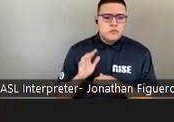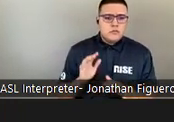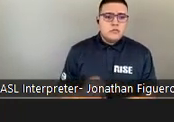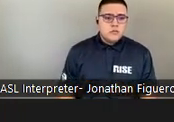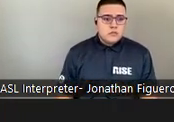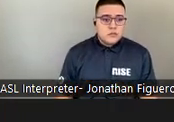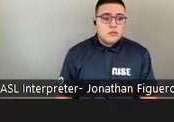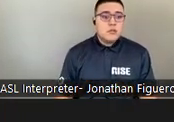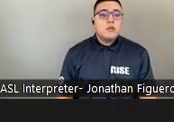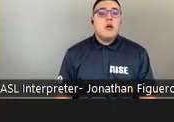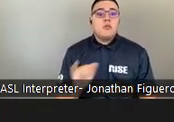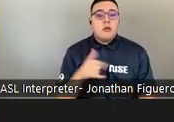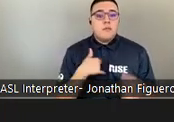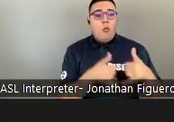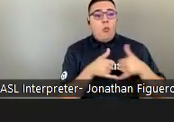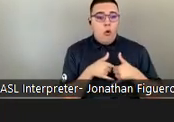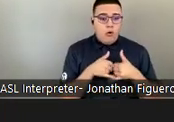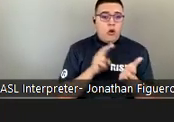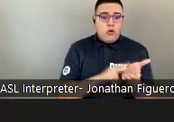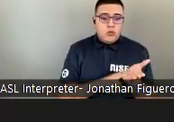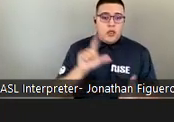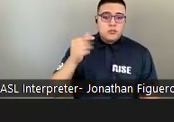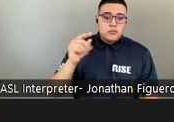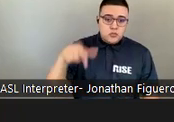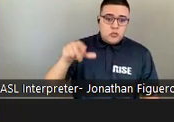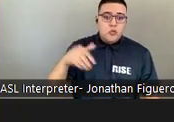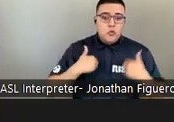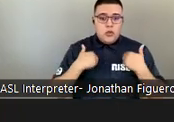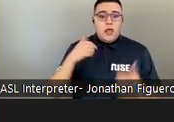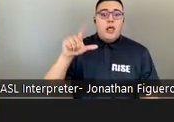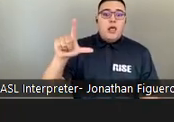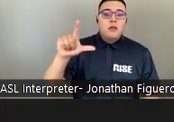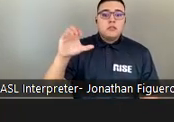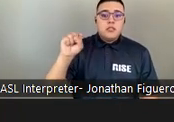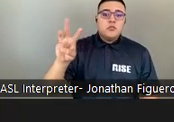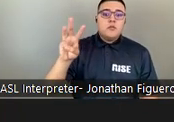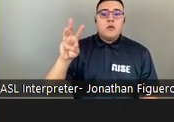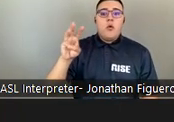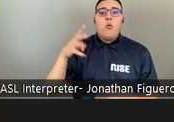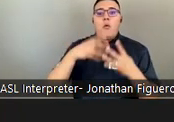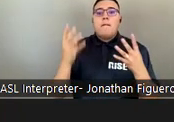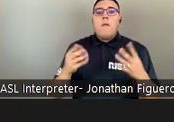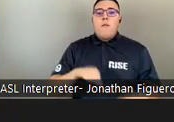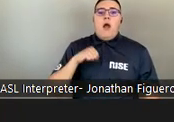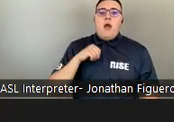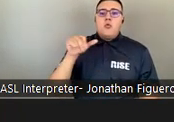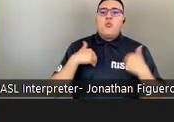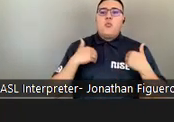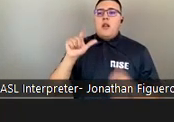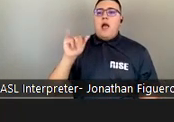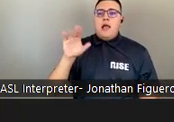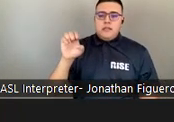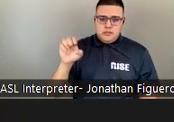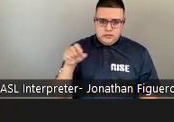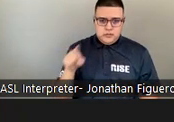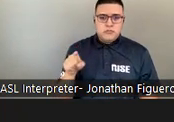for LGBTQ plus youth as LCSW with Rainbow Pride Youth Alliance, which is one of our neighboring organizations that serve